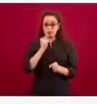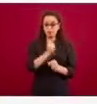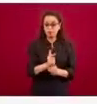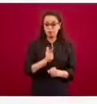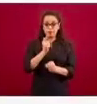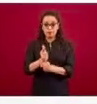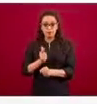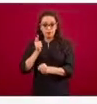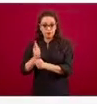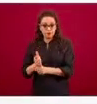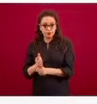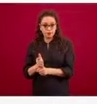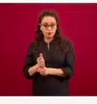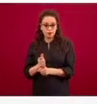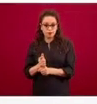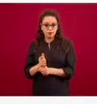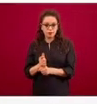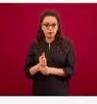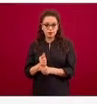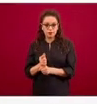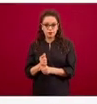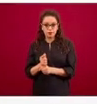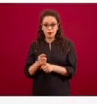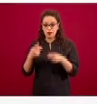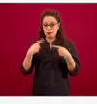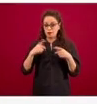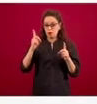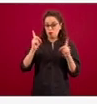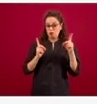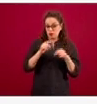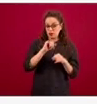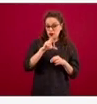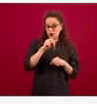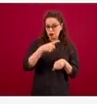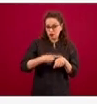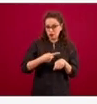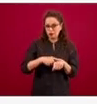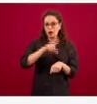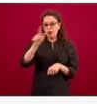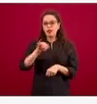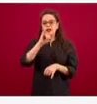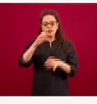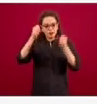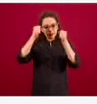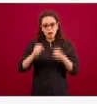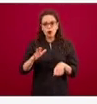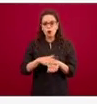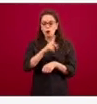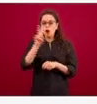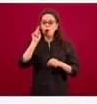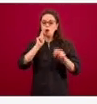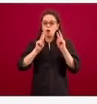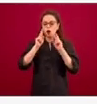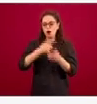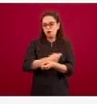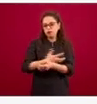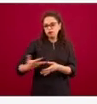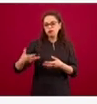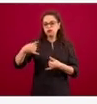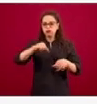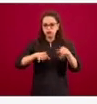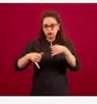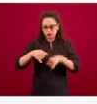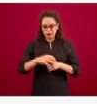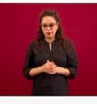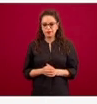together. We have vigilance of detection of new confirmed cases that are confirmed through laboratory